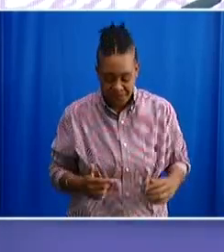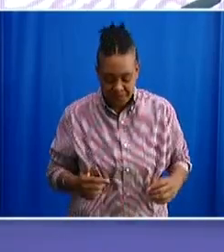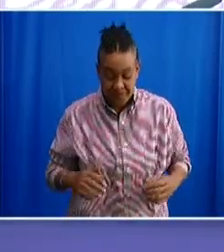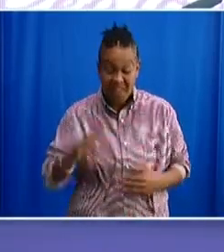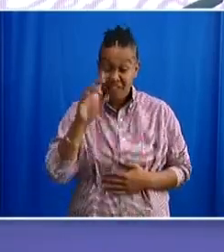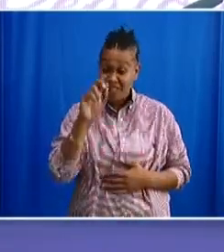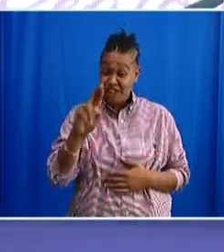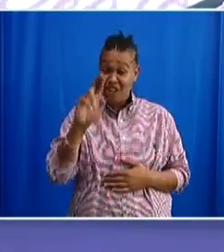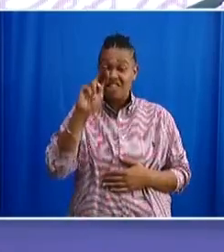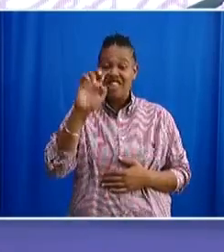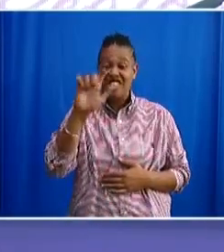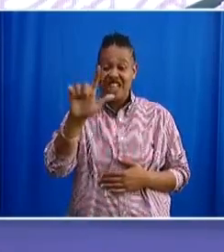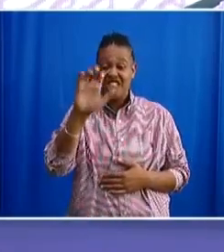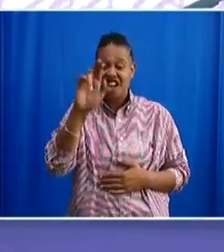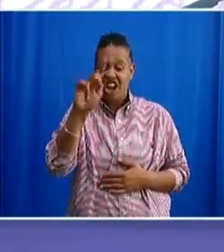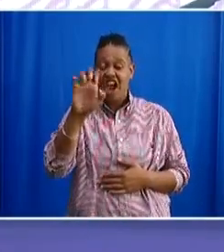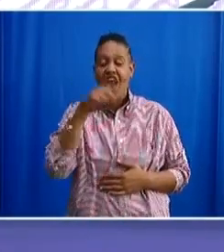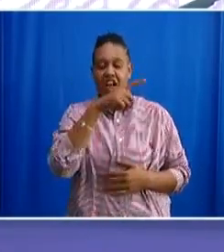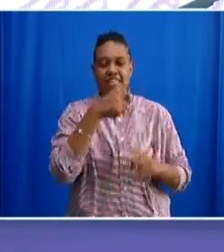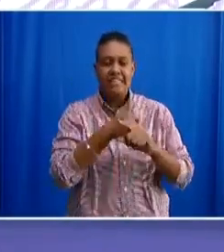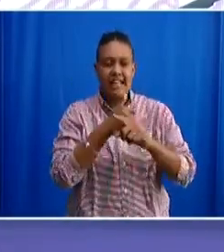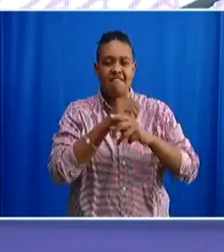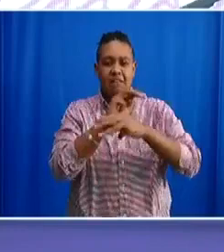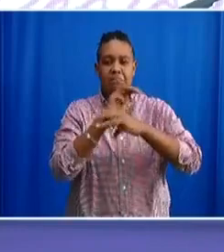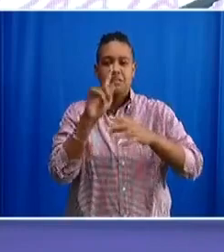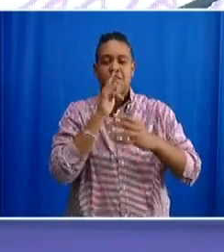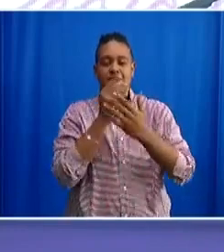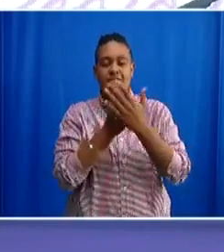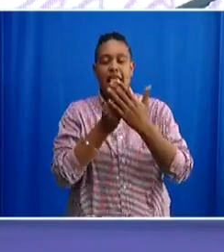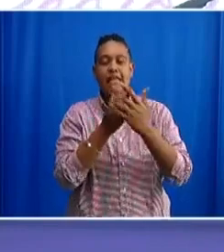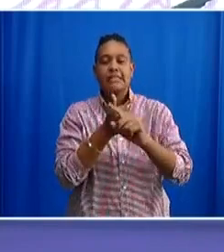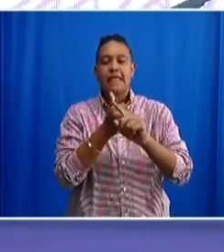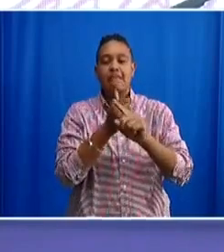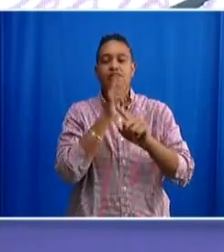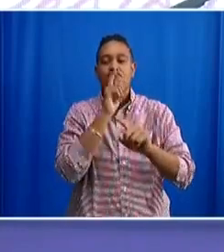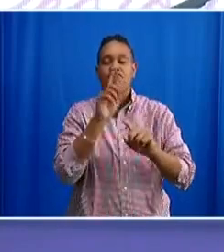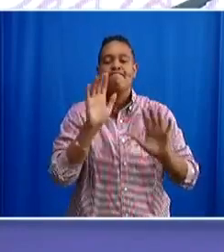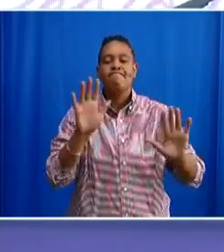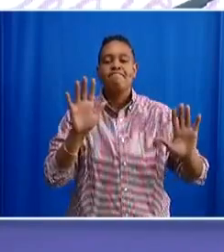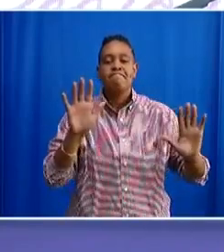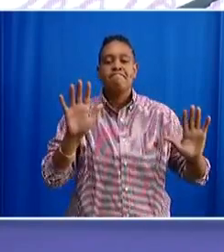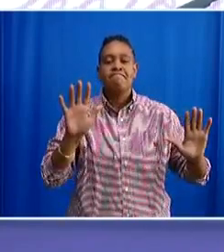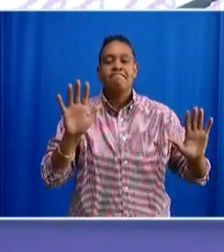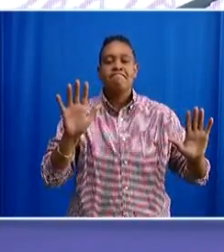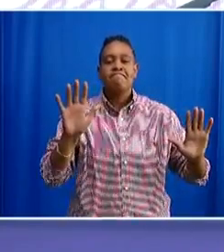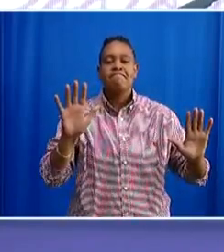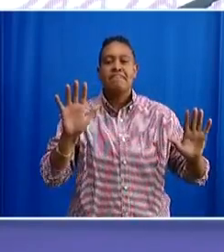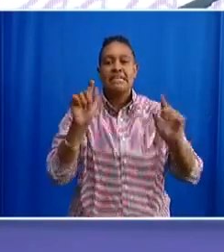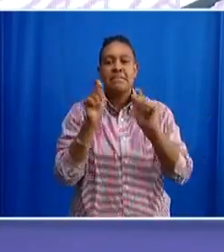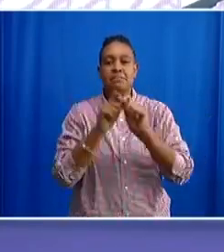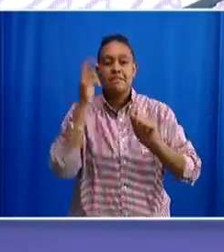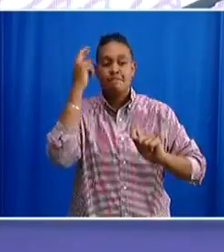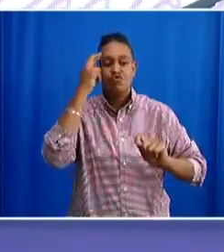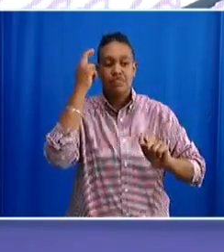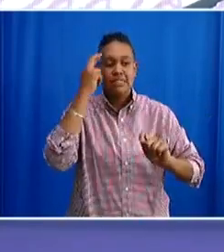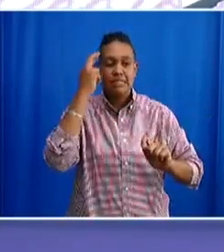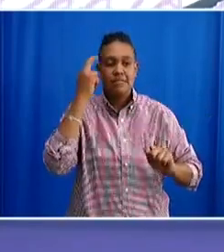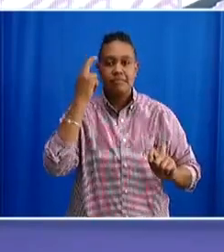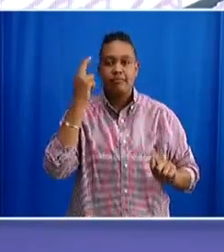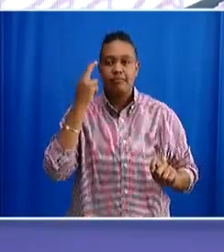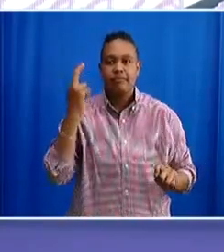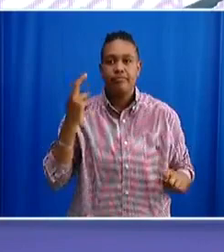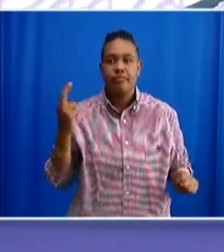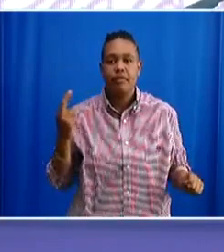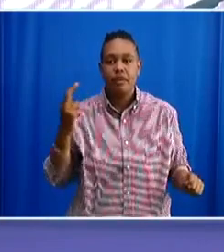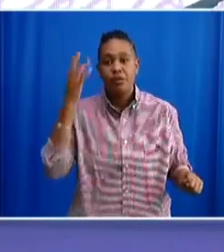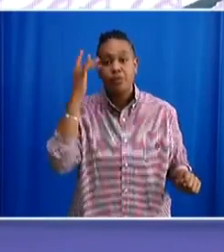Dr. Nigel Clark, Minister of Finance, and it is a particular reason